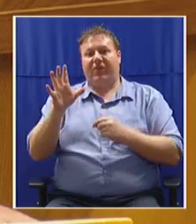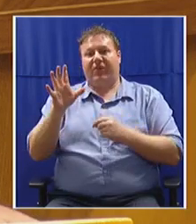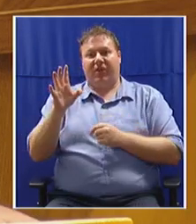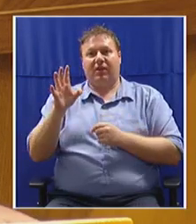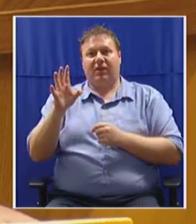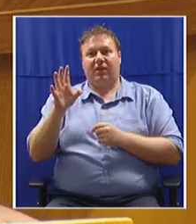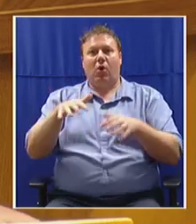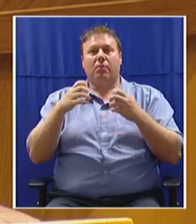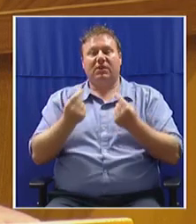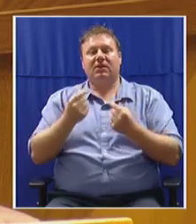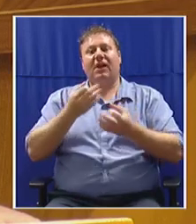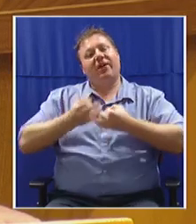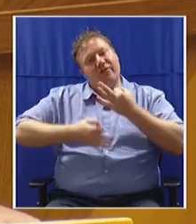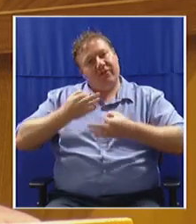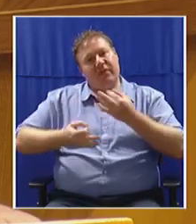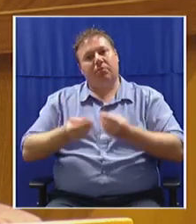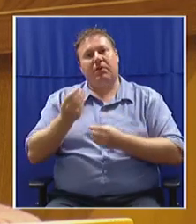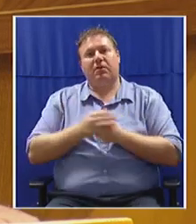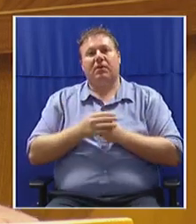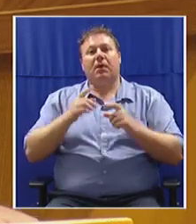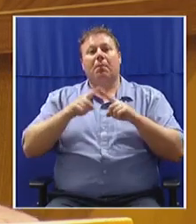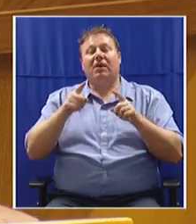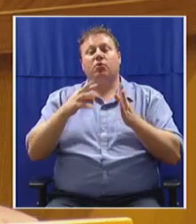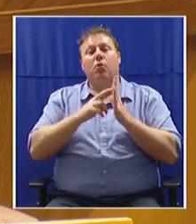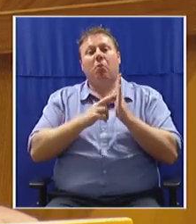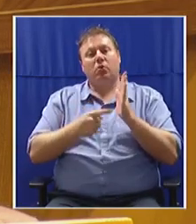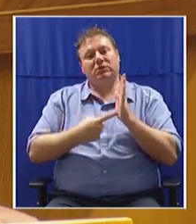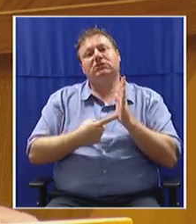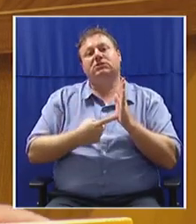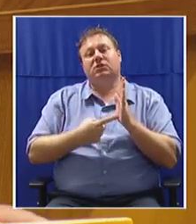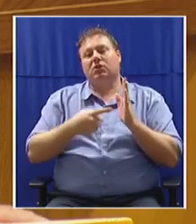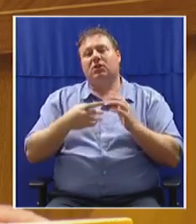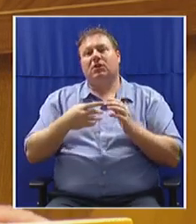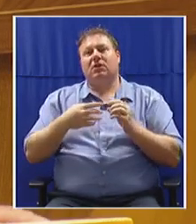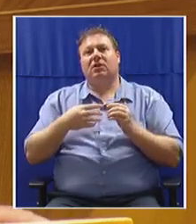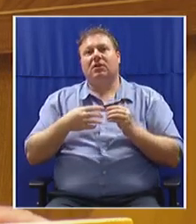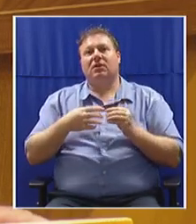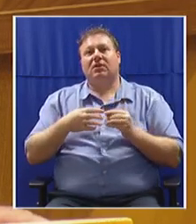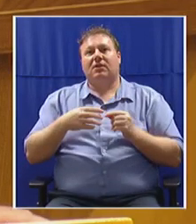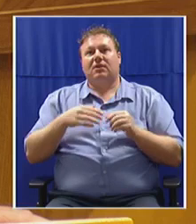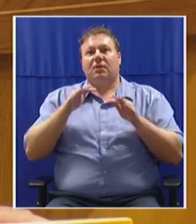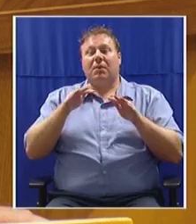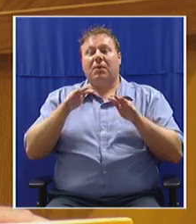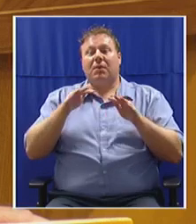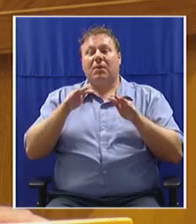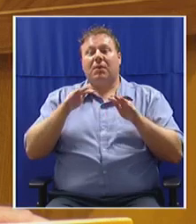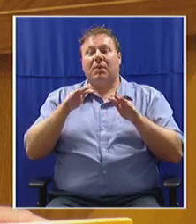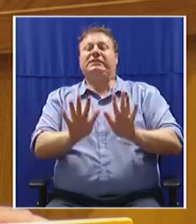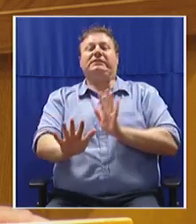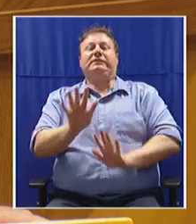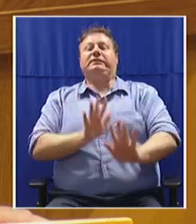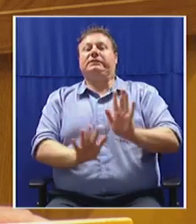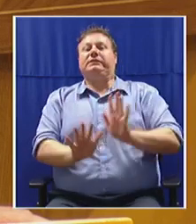advice on this issue. And it is apparent from its report that experts consulted have advised great caution in